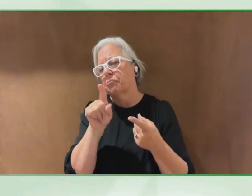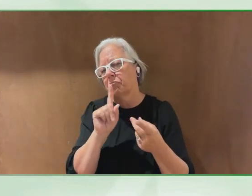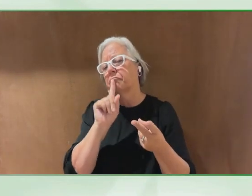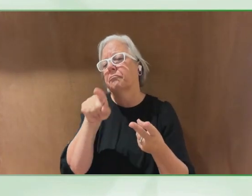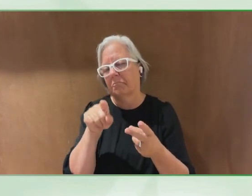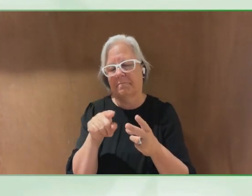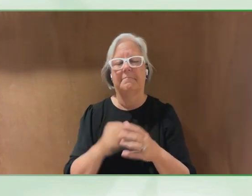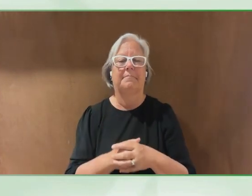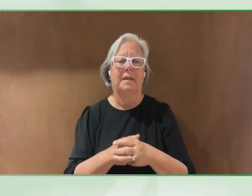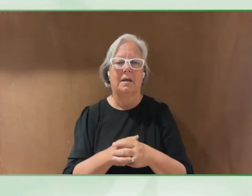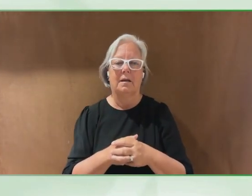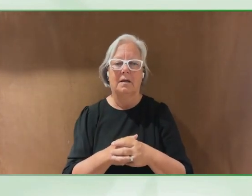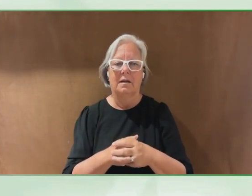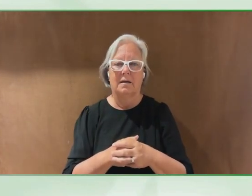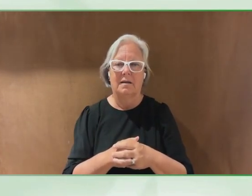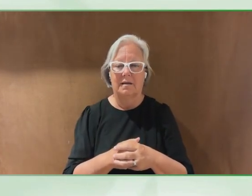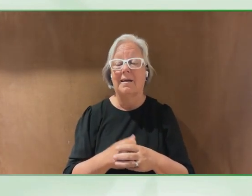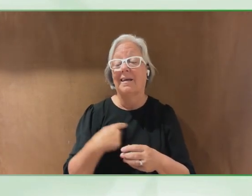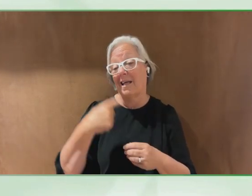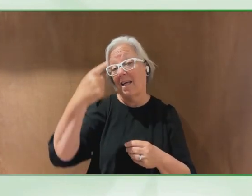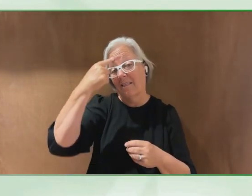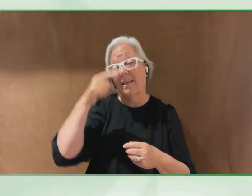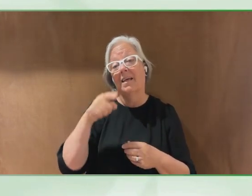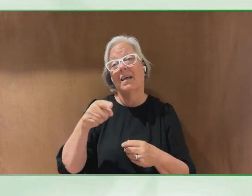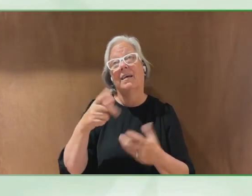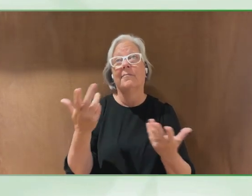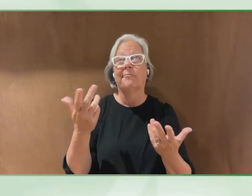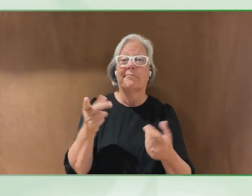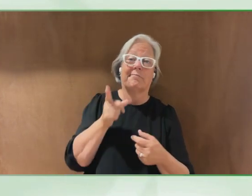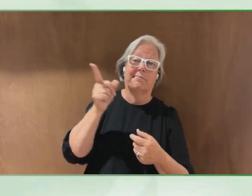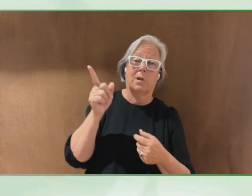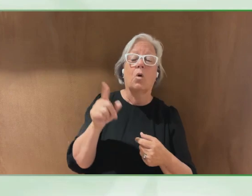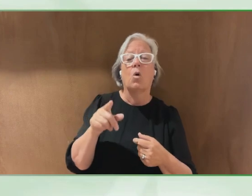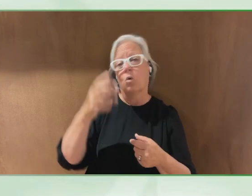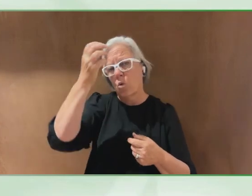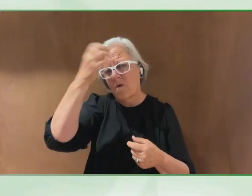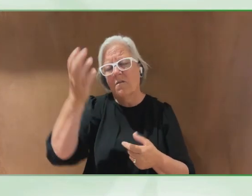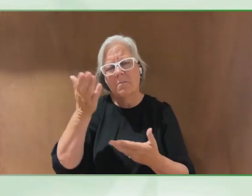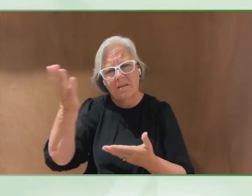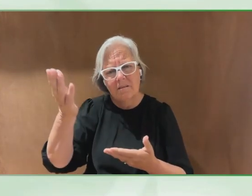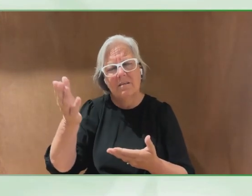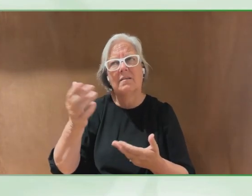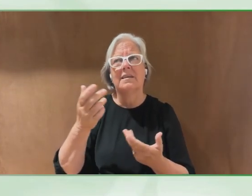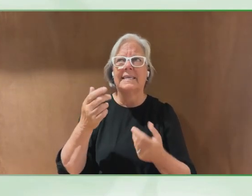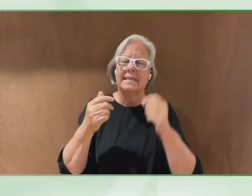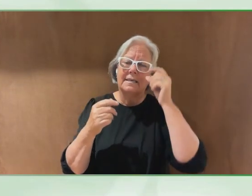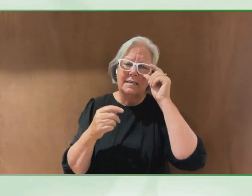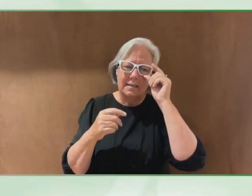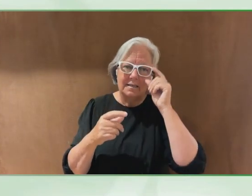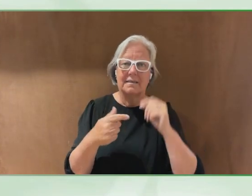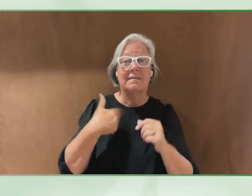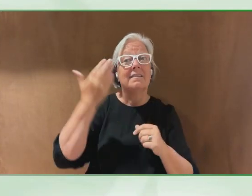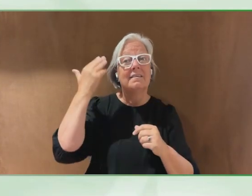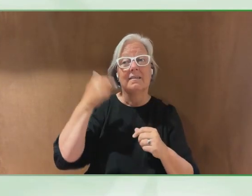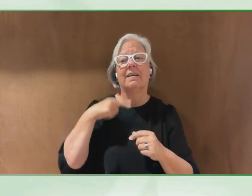It's important that the government themselves have, like for example, I went through a federal student placement program